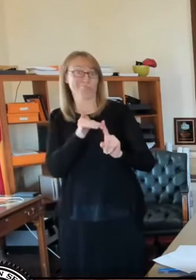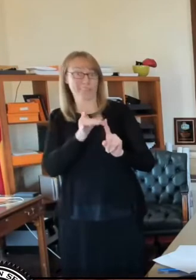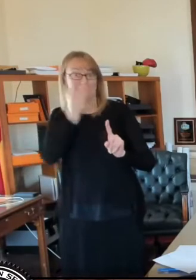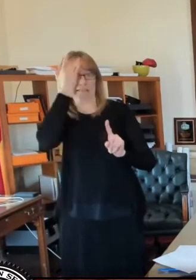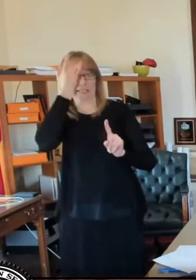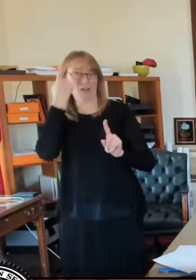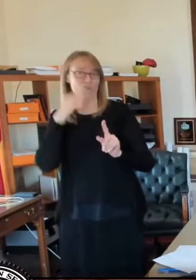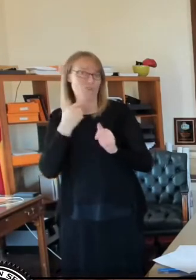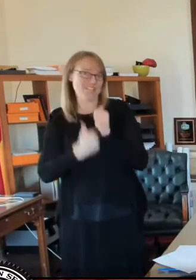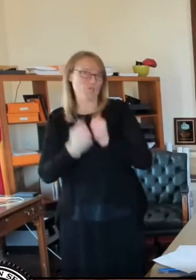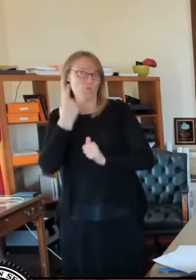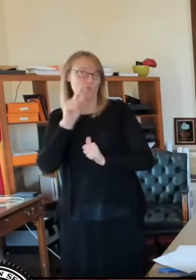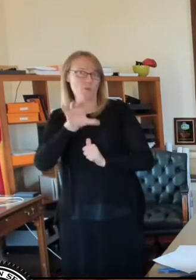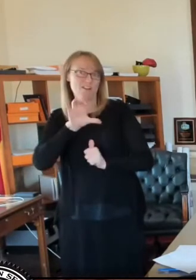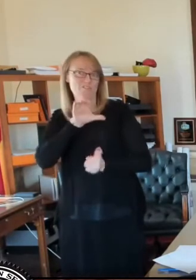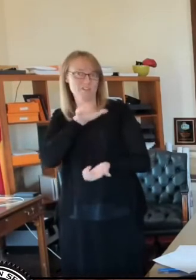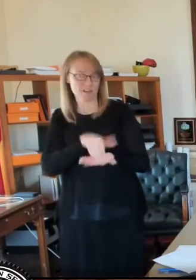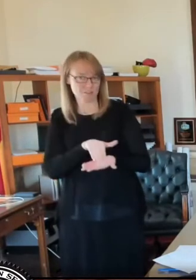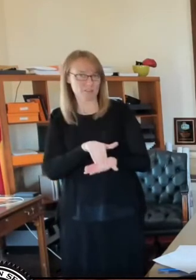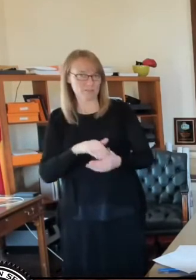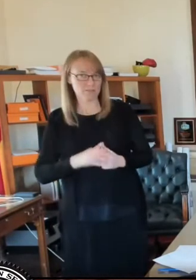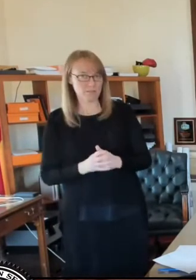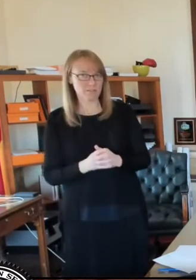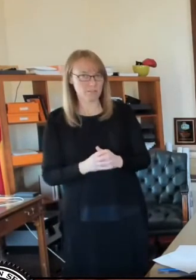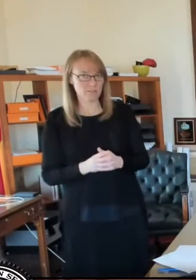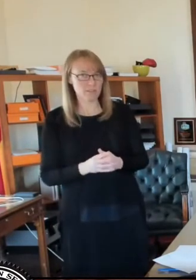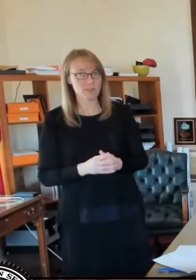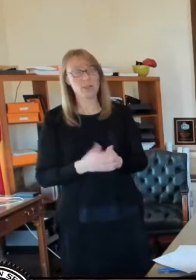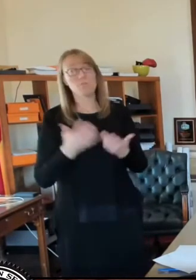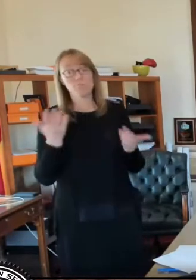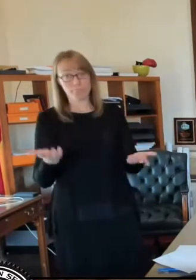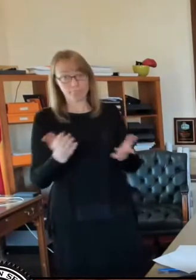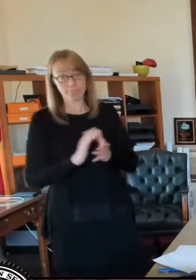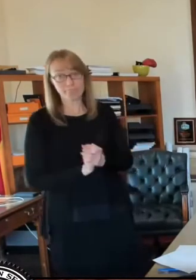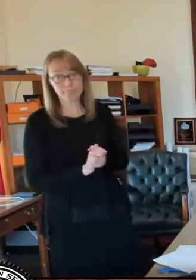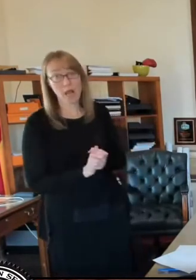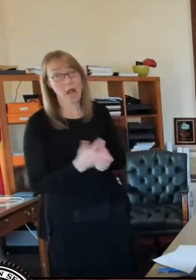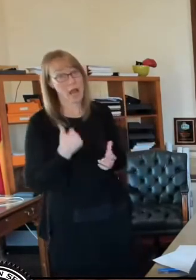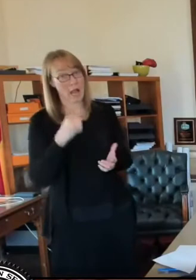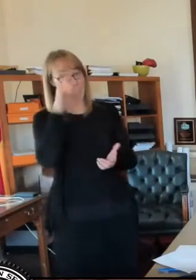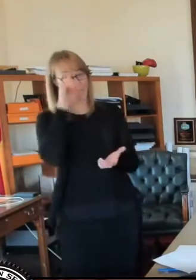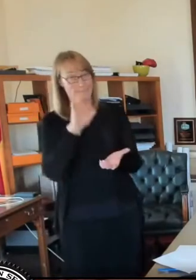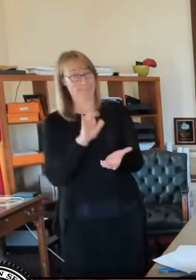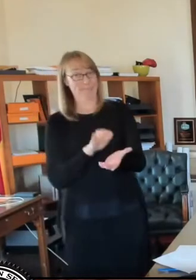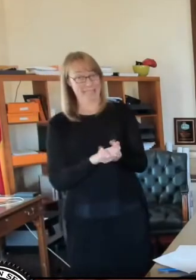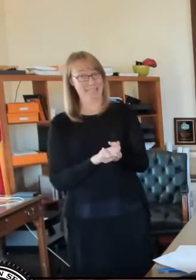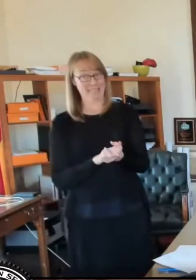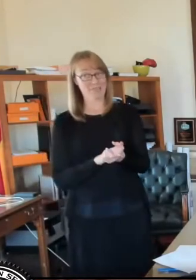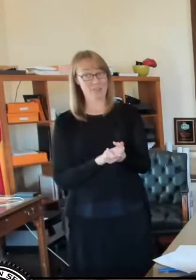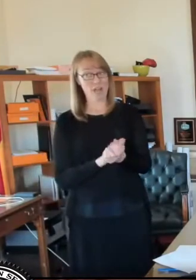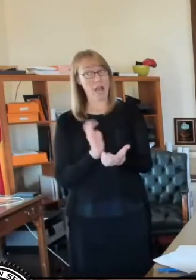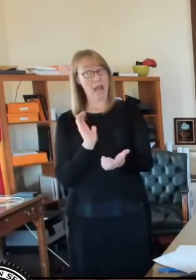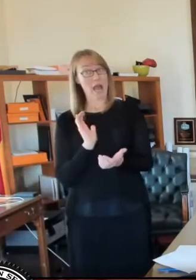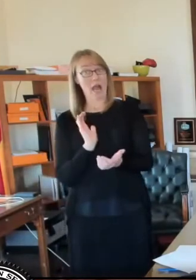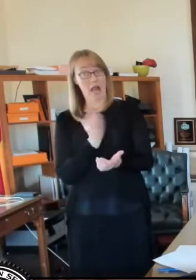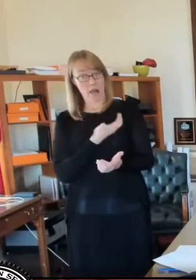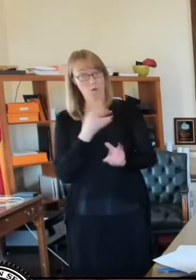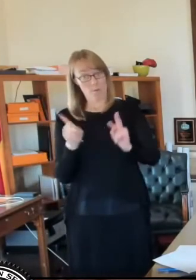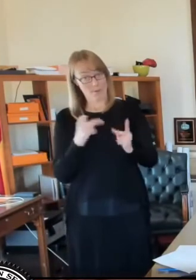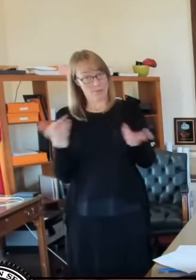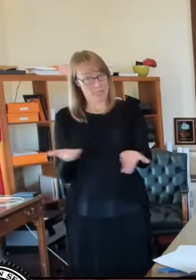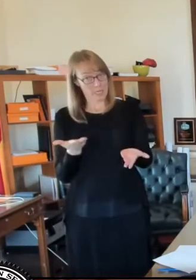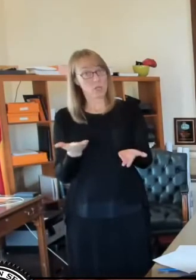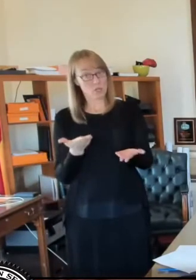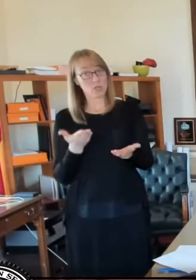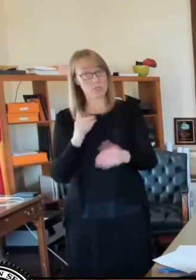I think that this is anecdotal, but I believe that we have better mask compliance than some of the